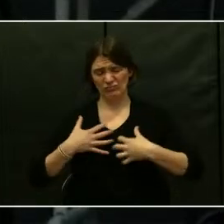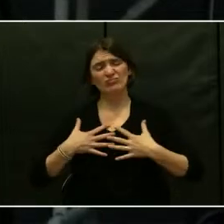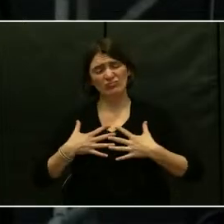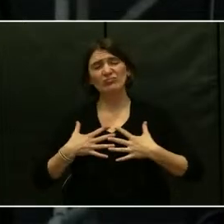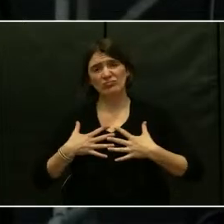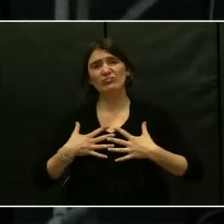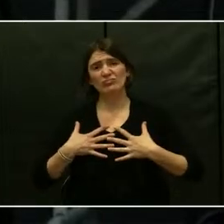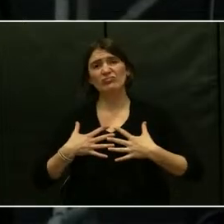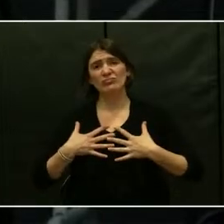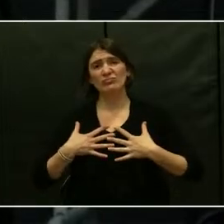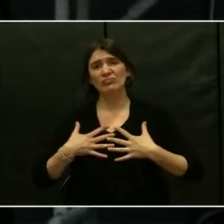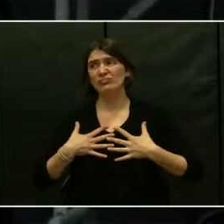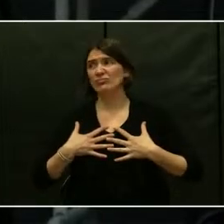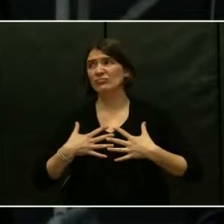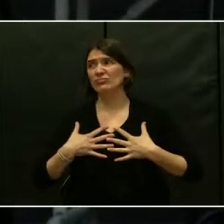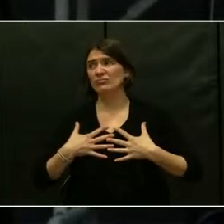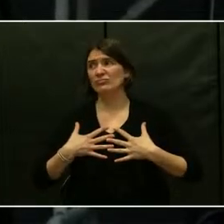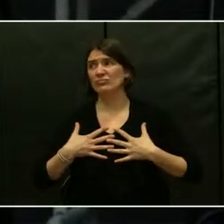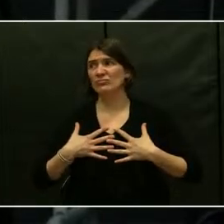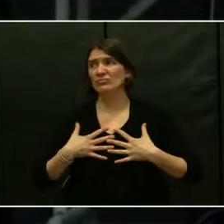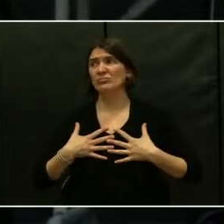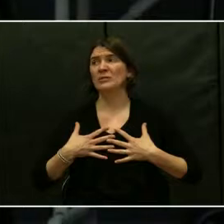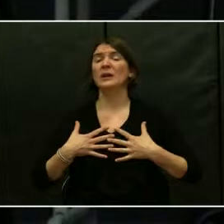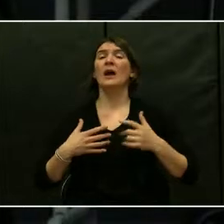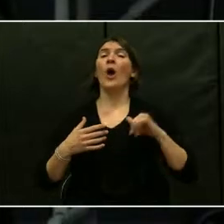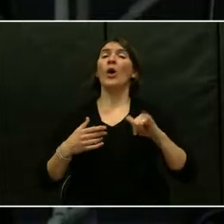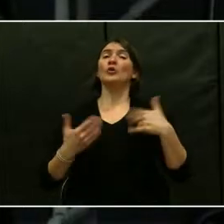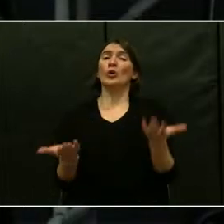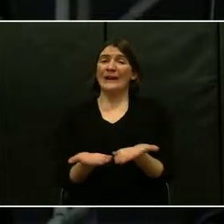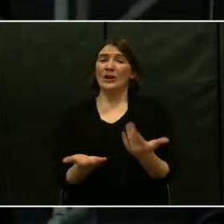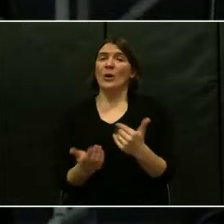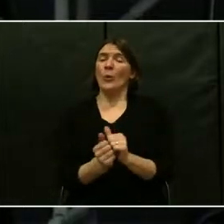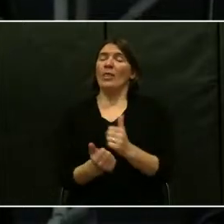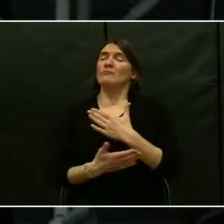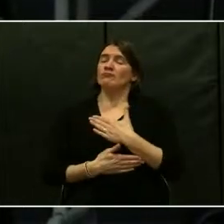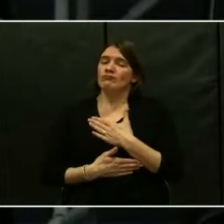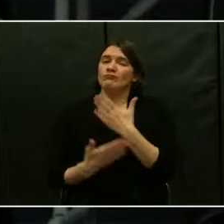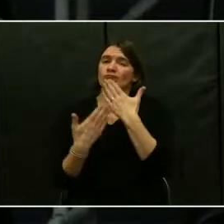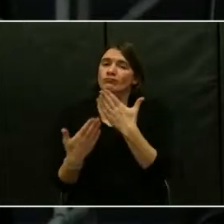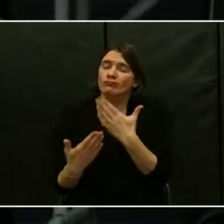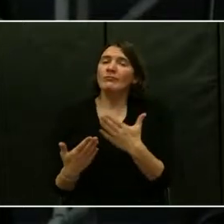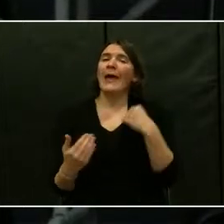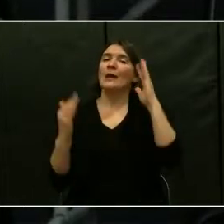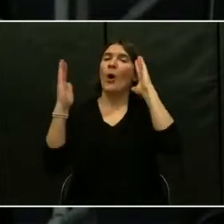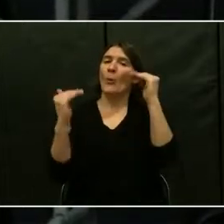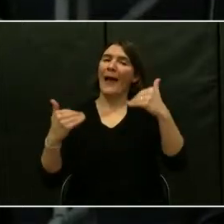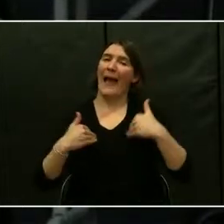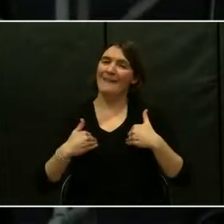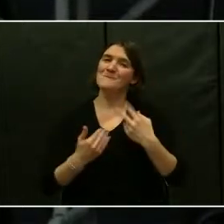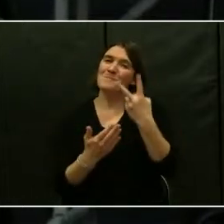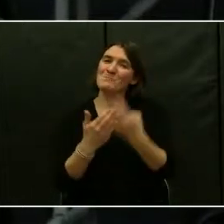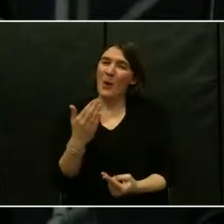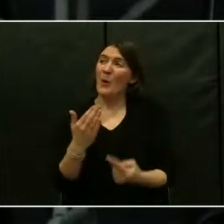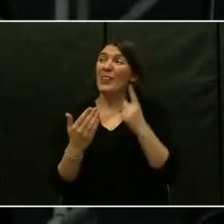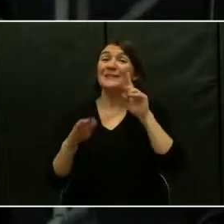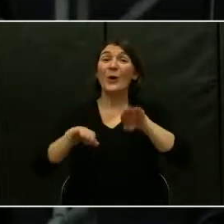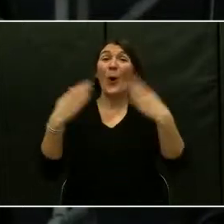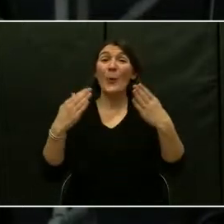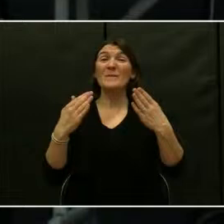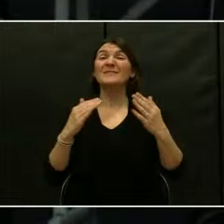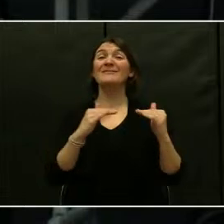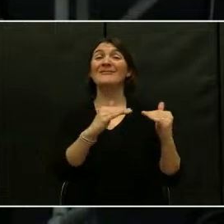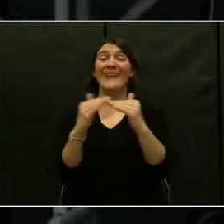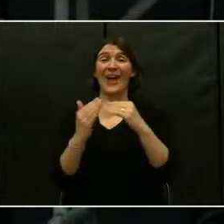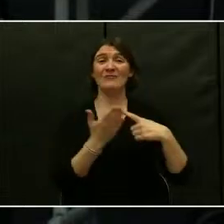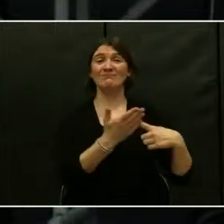turmoil I also stand before you with immense gratitude and with hope let's start with the fear grief